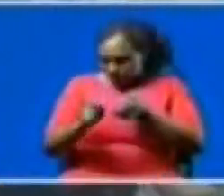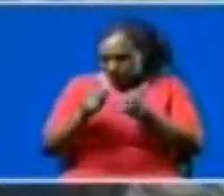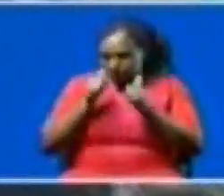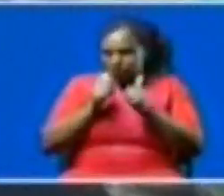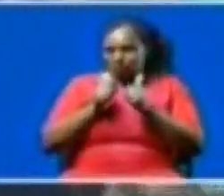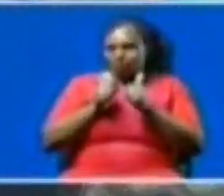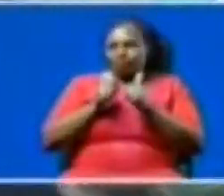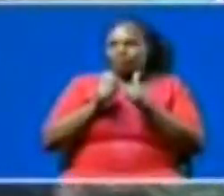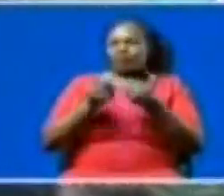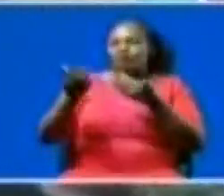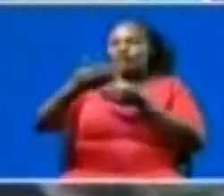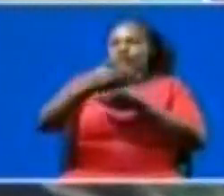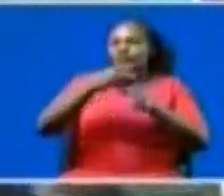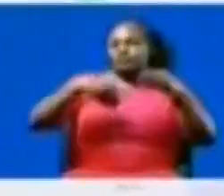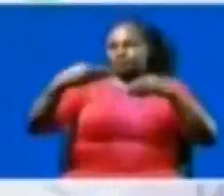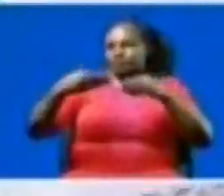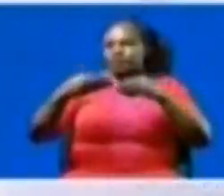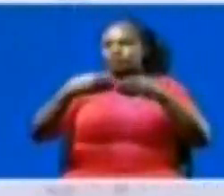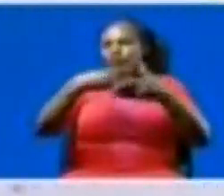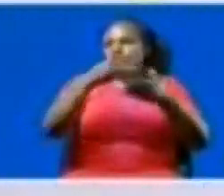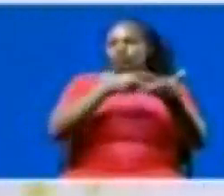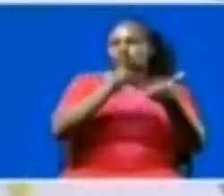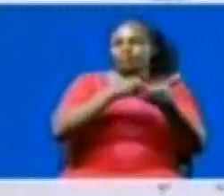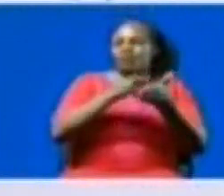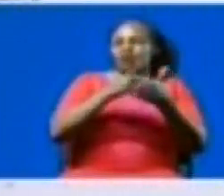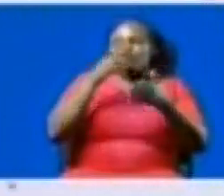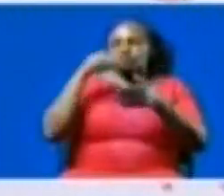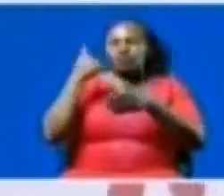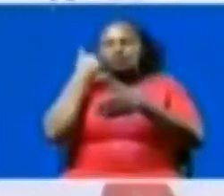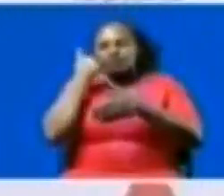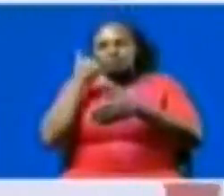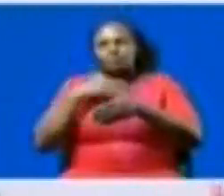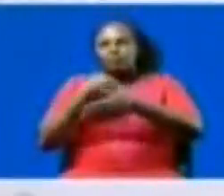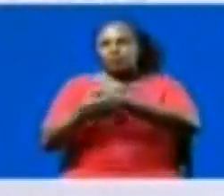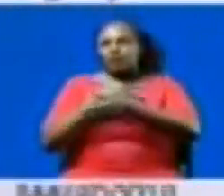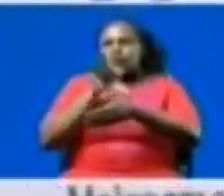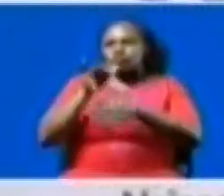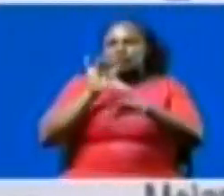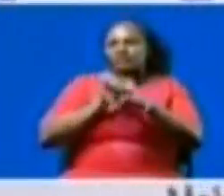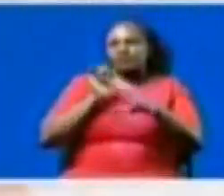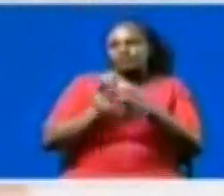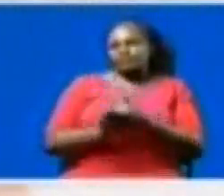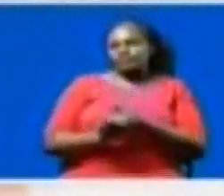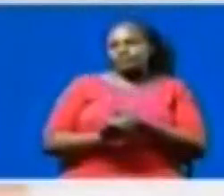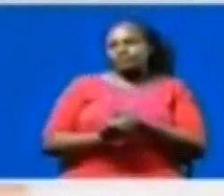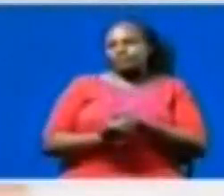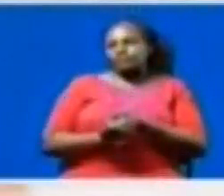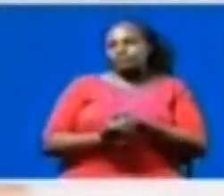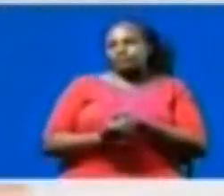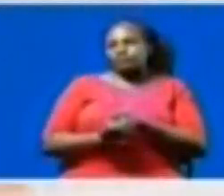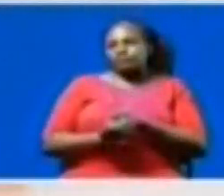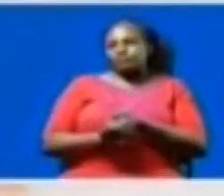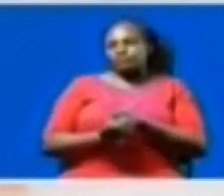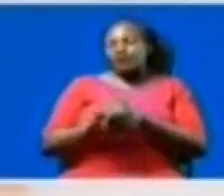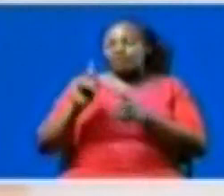which funds raised from its sale go to payment of chemotherapy sessions for those affected. First of all, I was called an